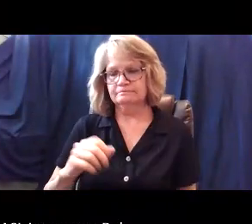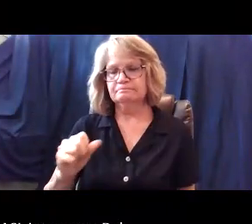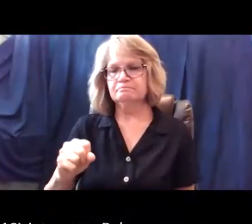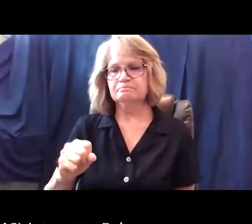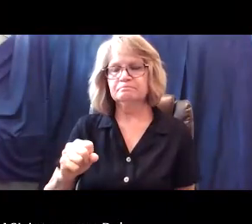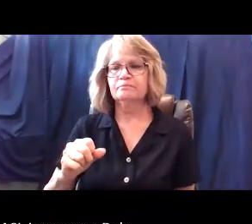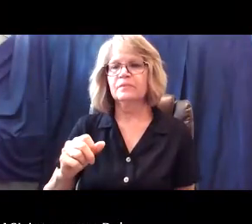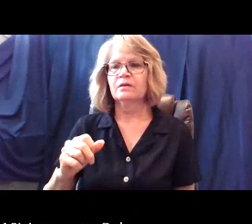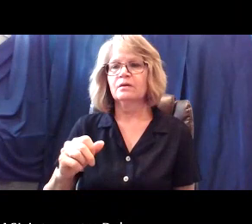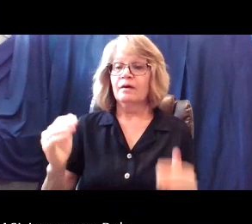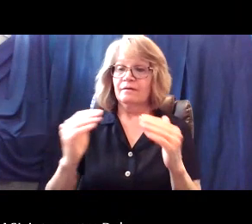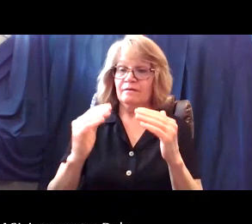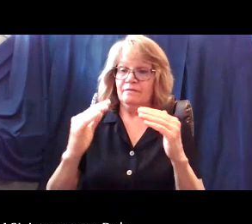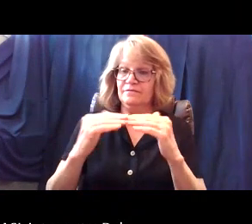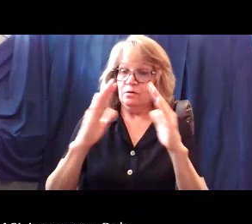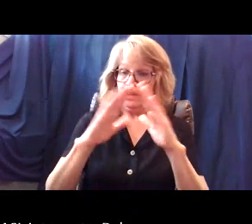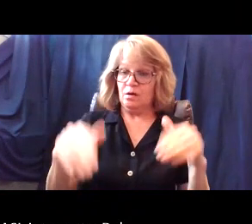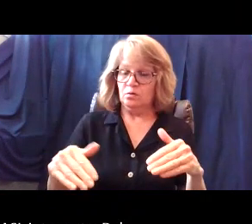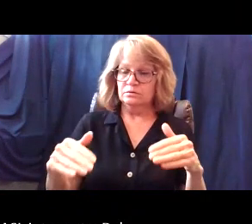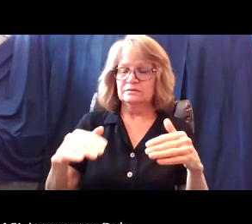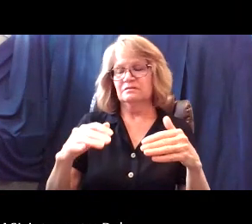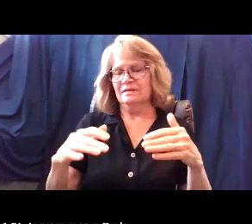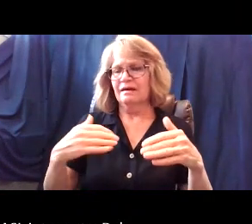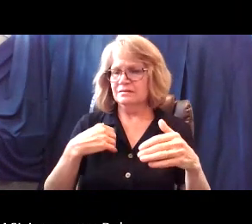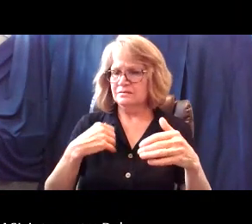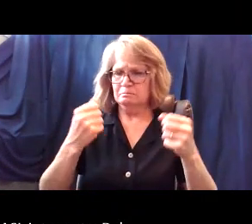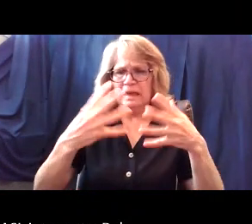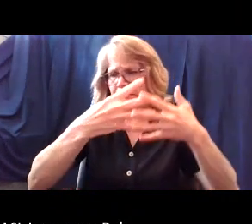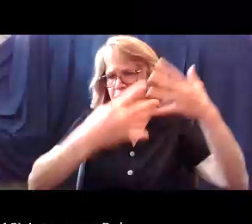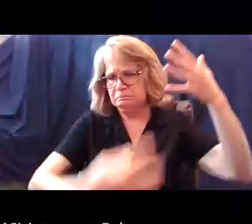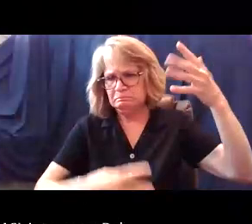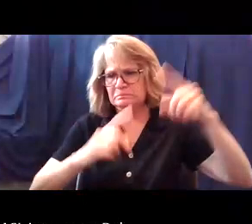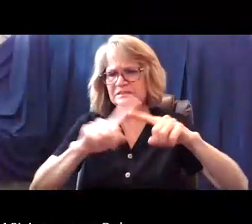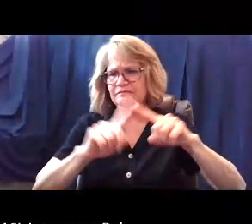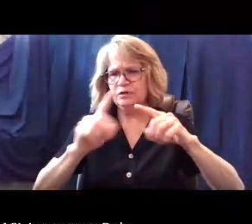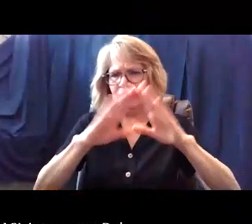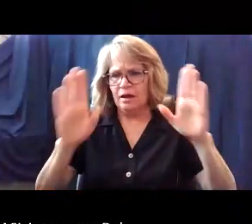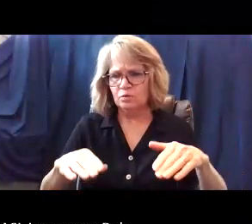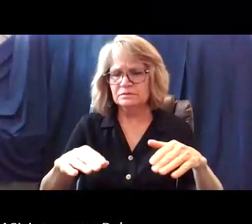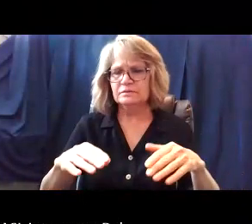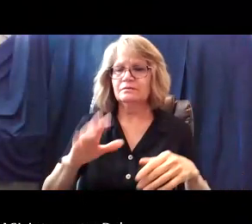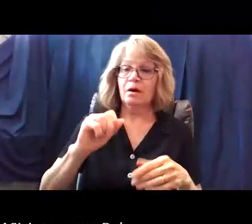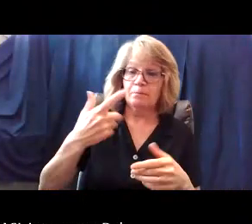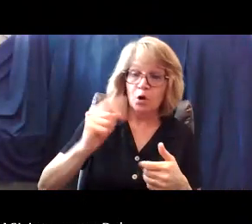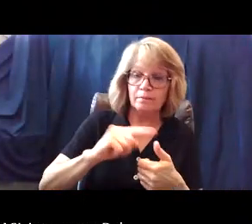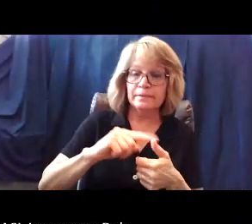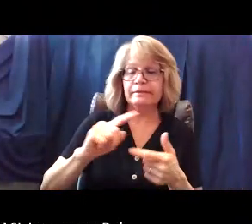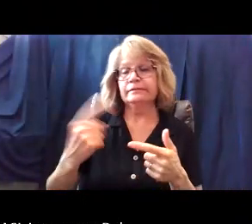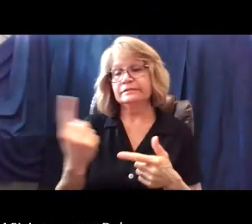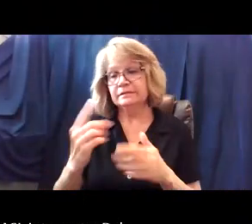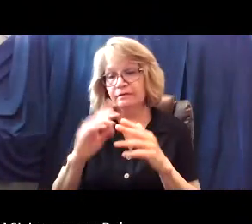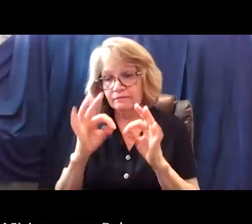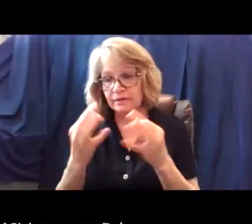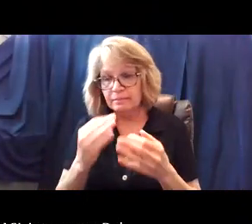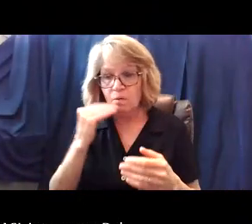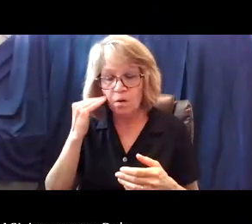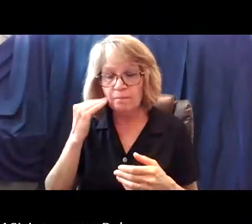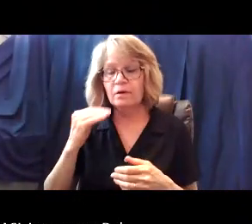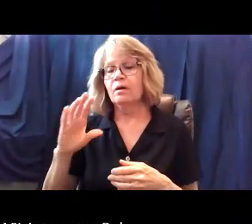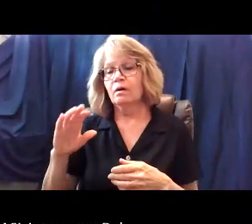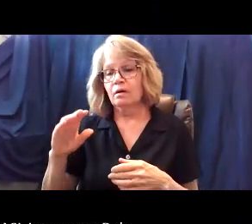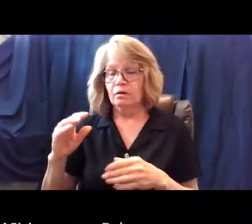Fair housing covers a broad range of types of housing. It includes apartments, single-family homes, mobile home